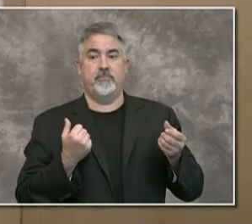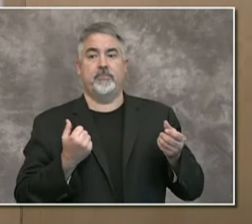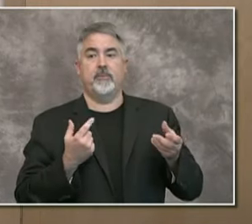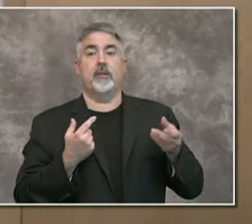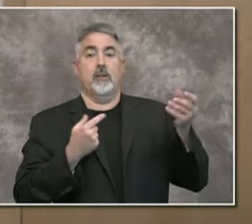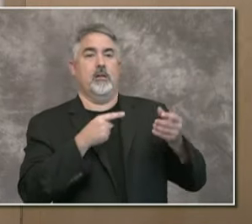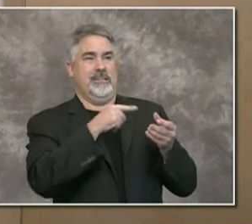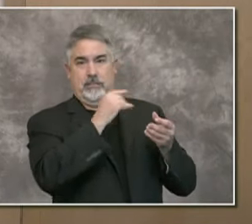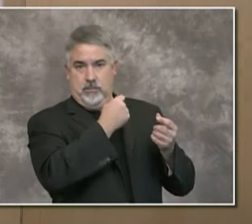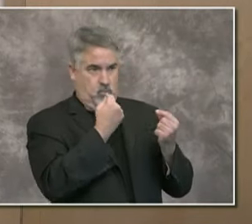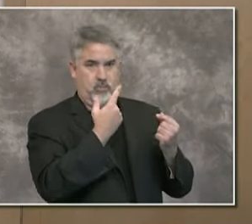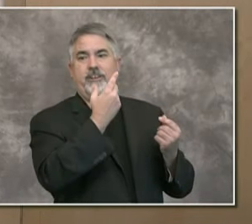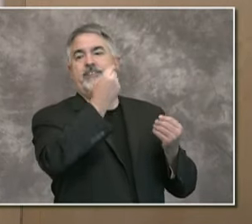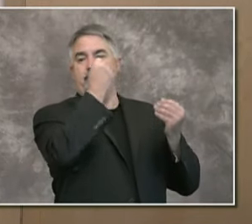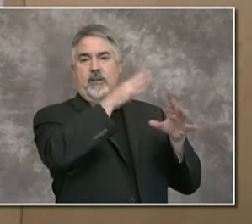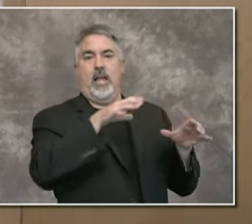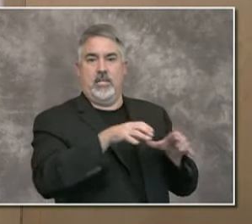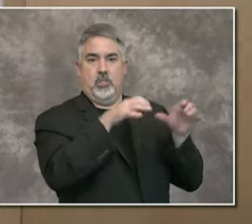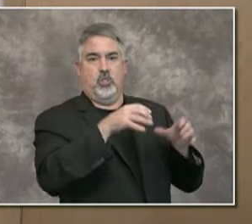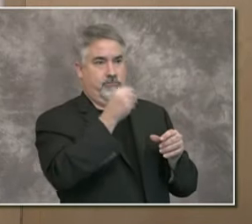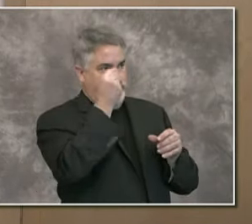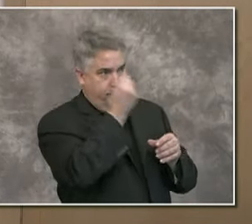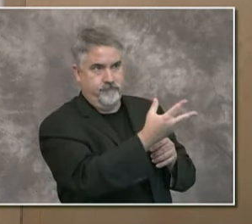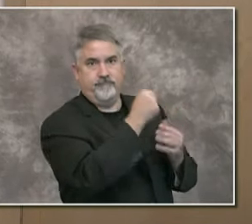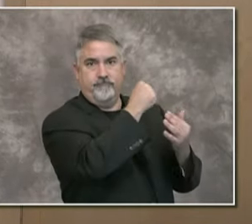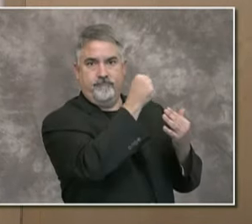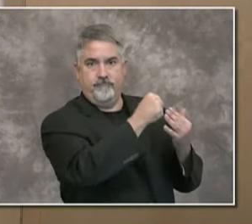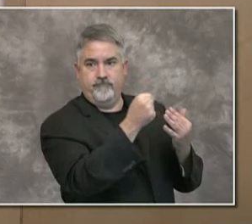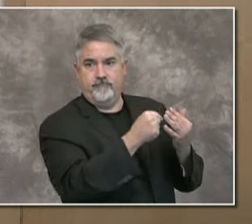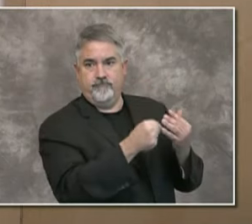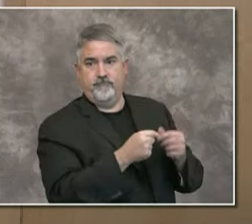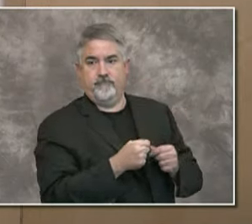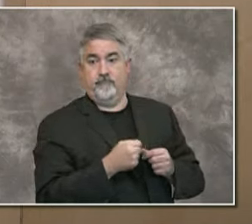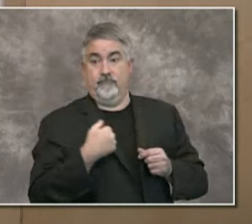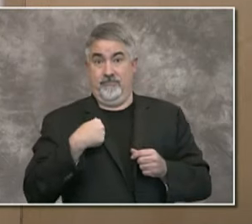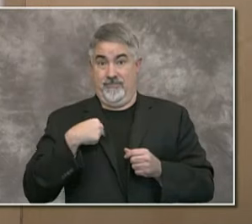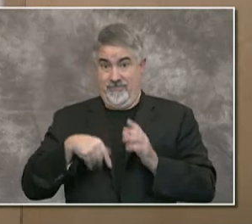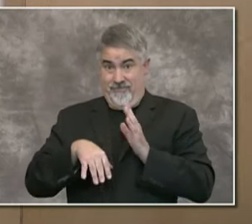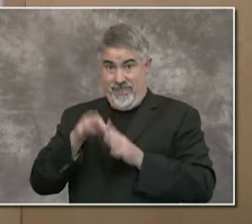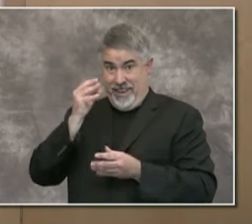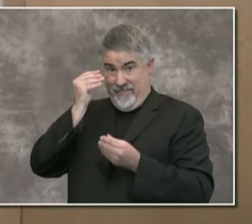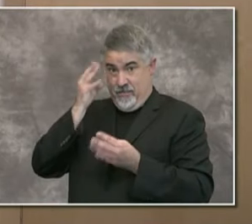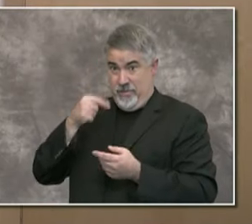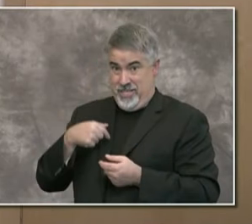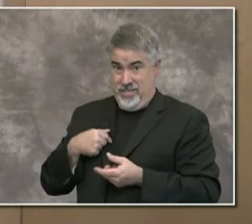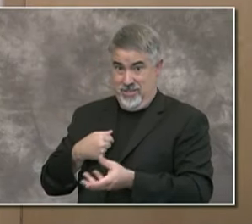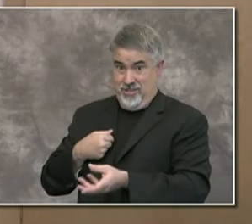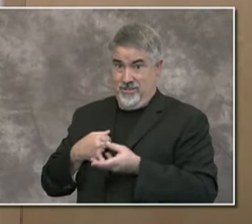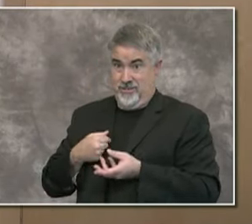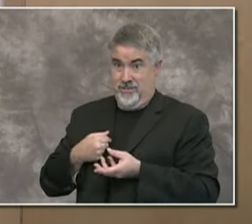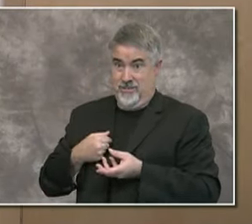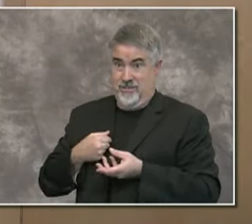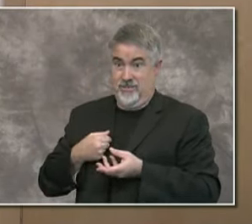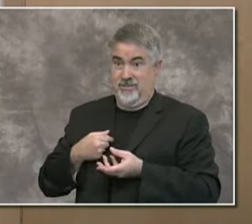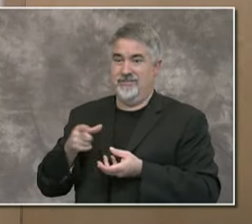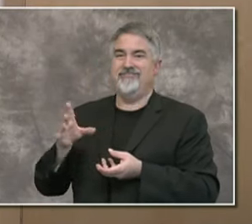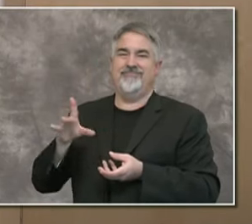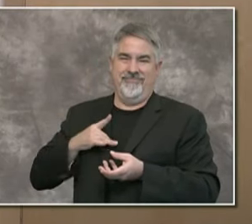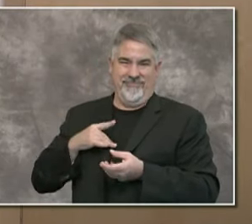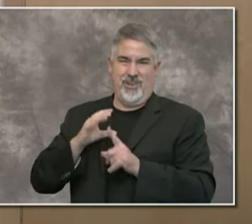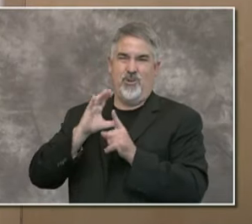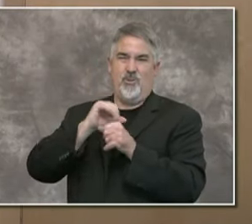protect themselves. So in terms of when we find out about positive cases,